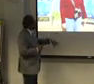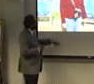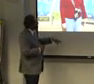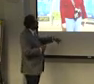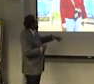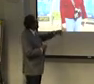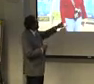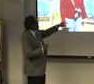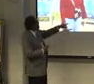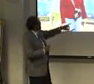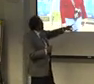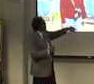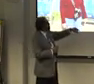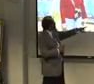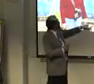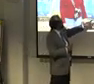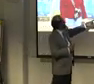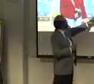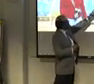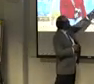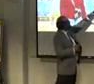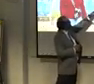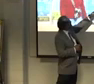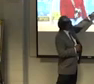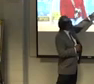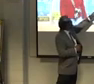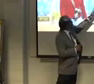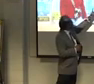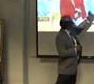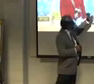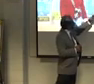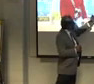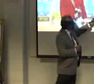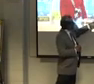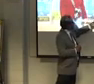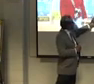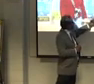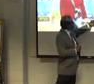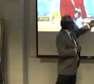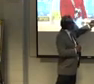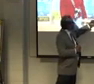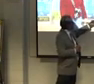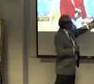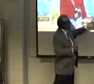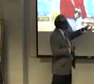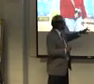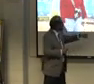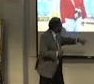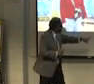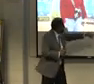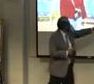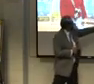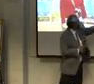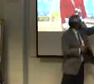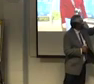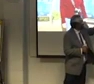South America. This is a video where they show the use of something called the talking pen, where their signage actually has a